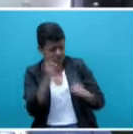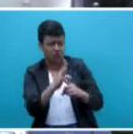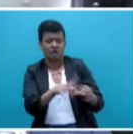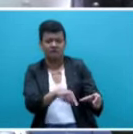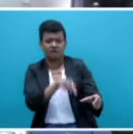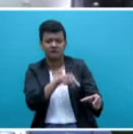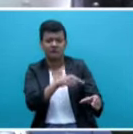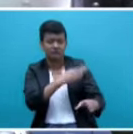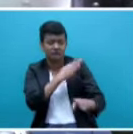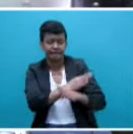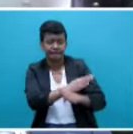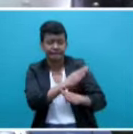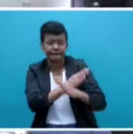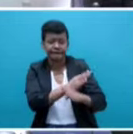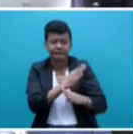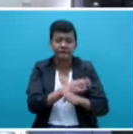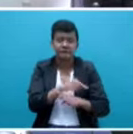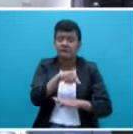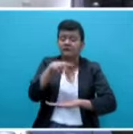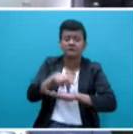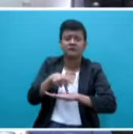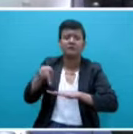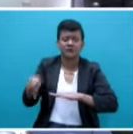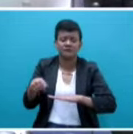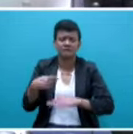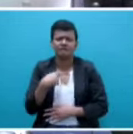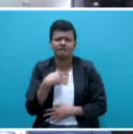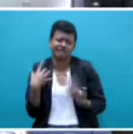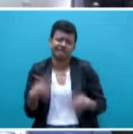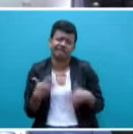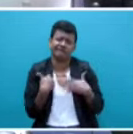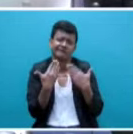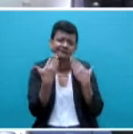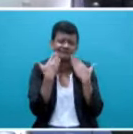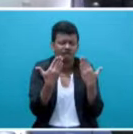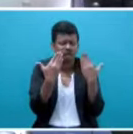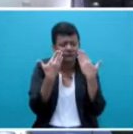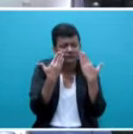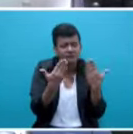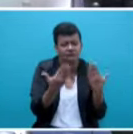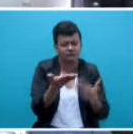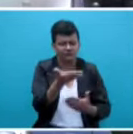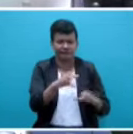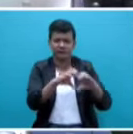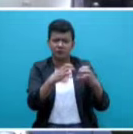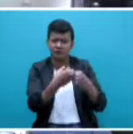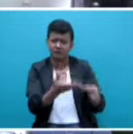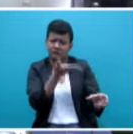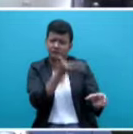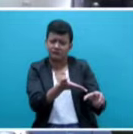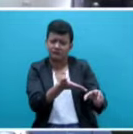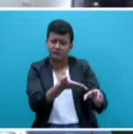the chairpersons, deputy chairpersons and committee members of the 6 standing committees for the work undertaken to date, and we need to keep